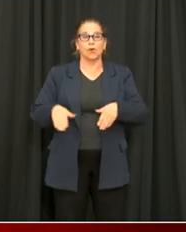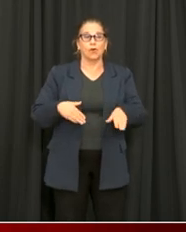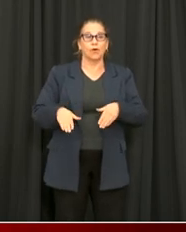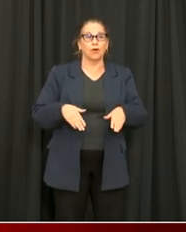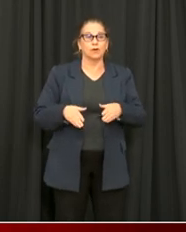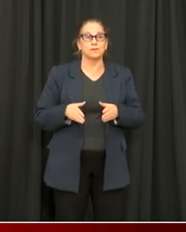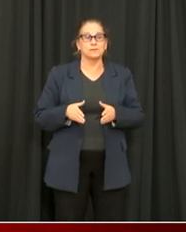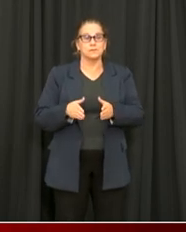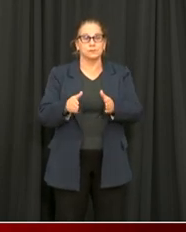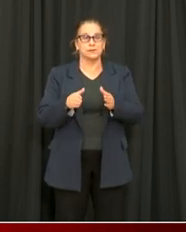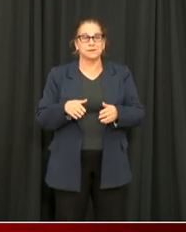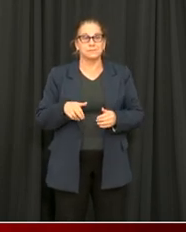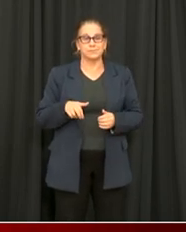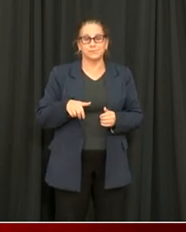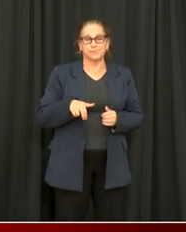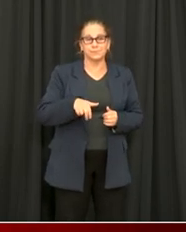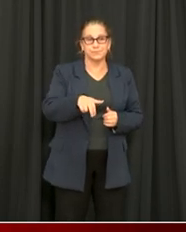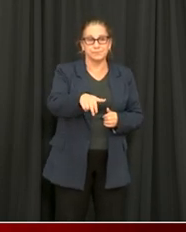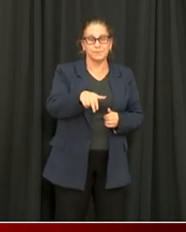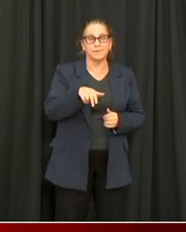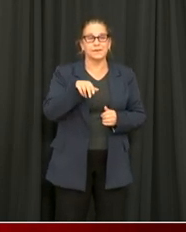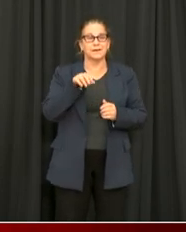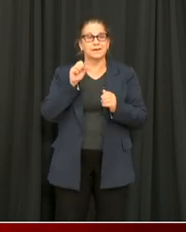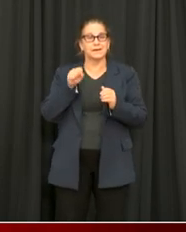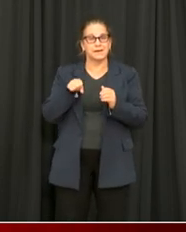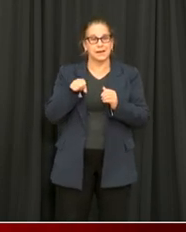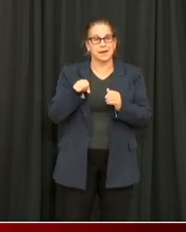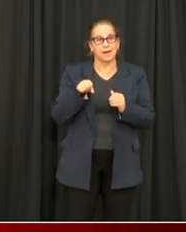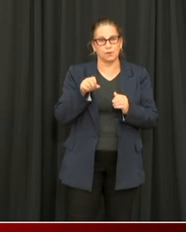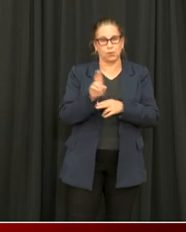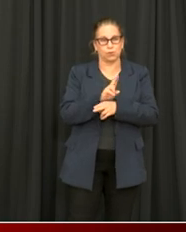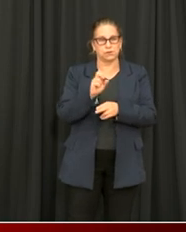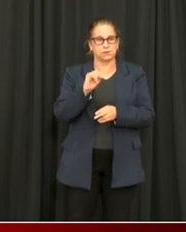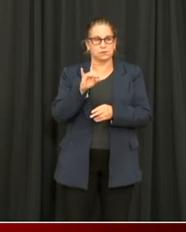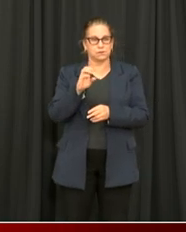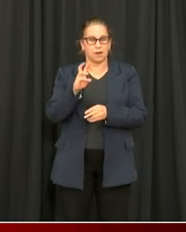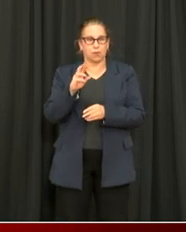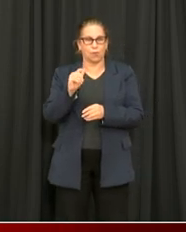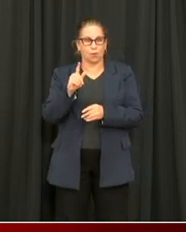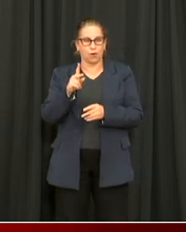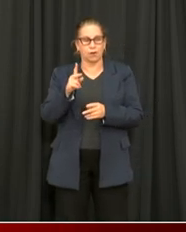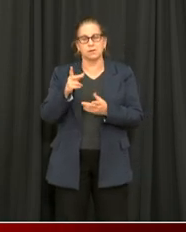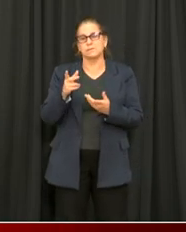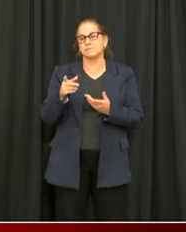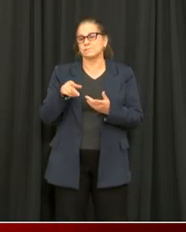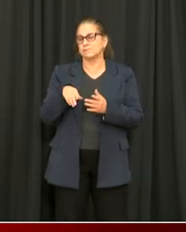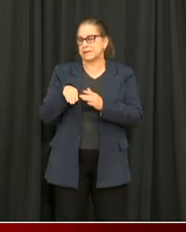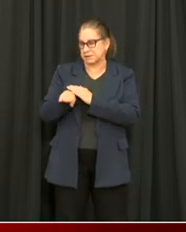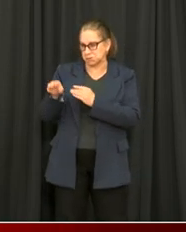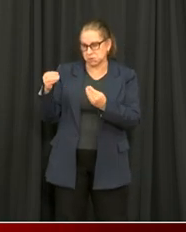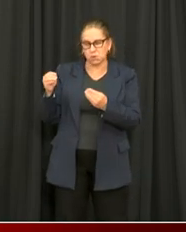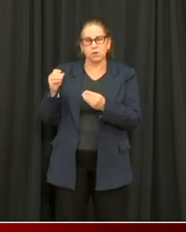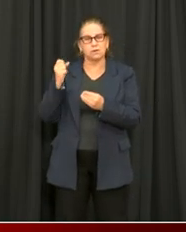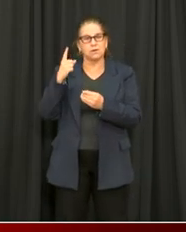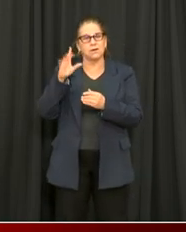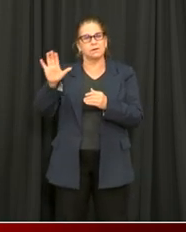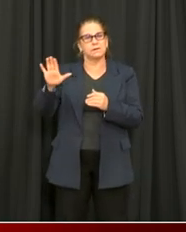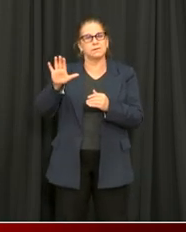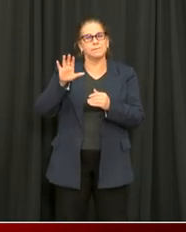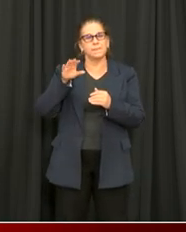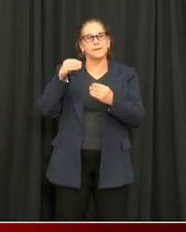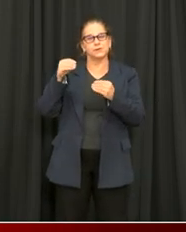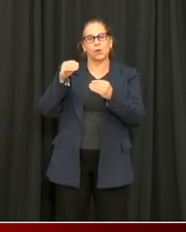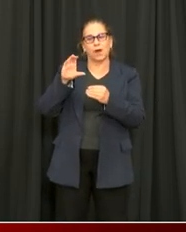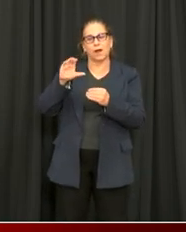and customers inside at 50% capacity. For personal services, we continue to